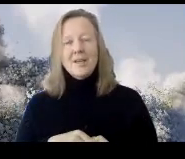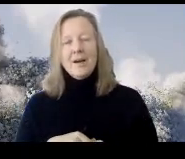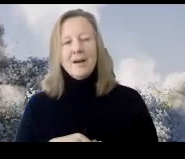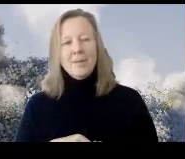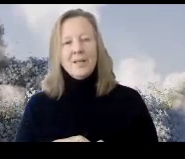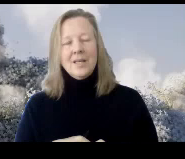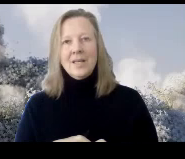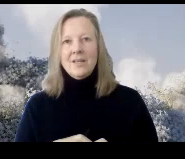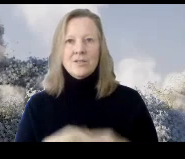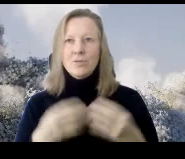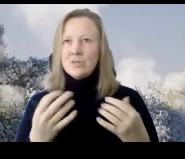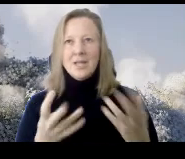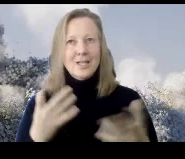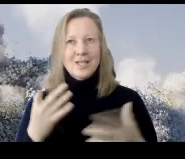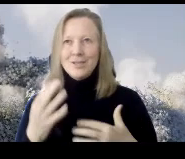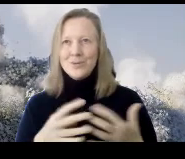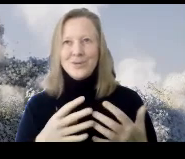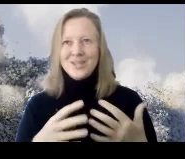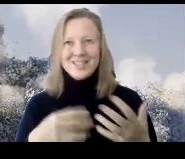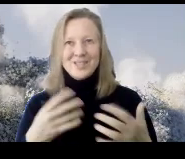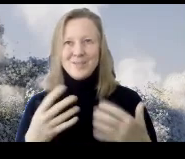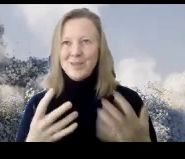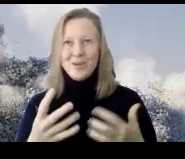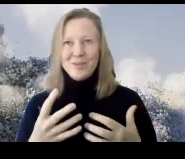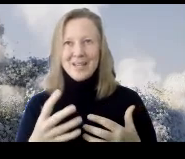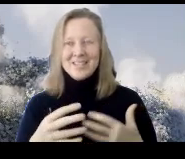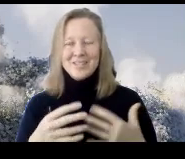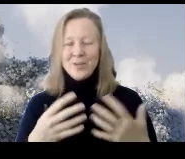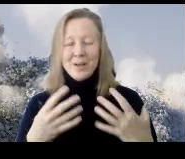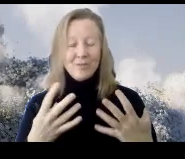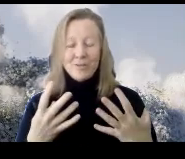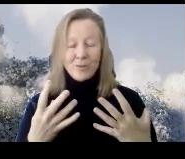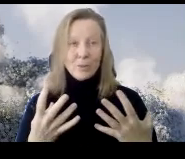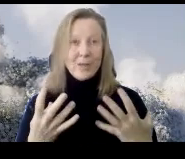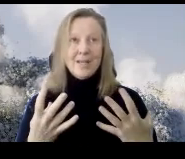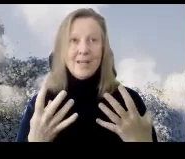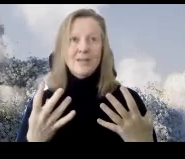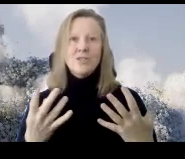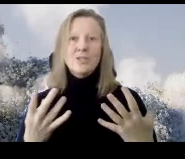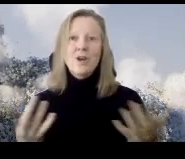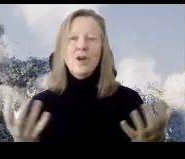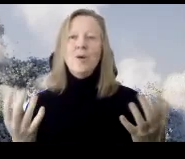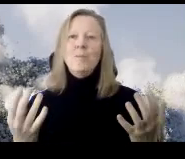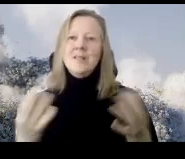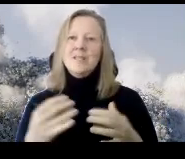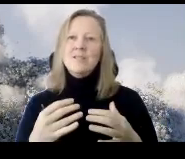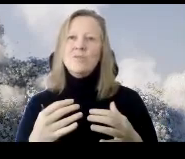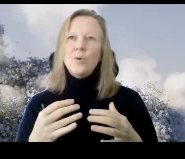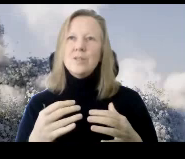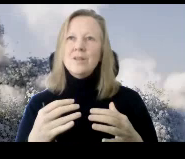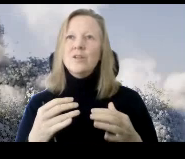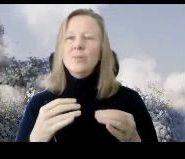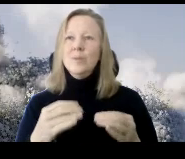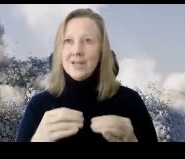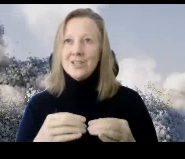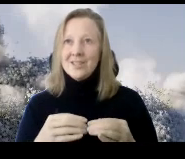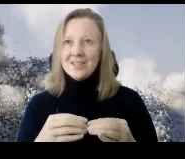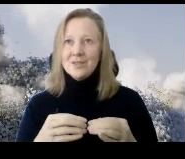workplace. Canadians use different words and speak very fast. So you might have great English, but this is focused